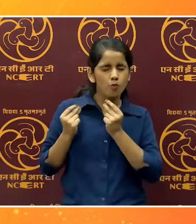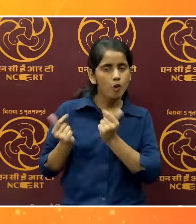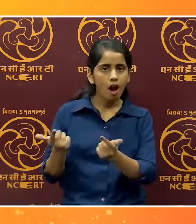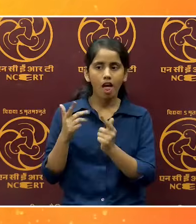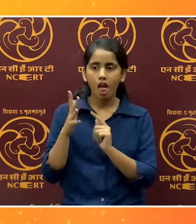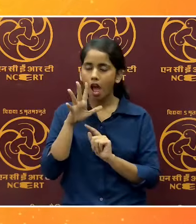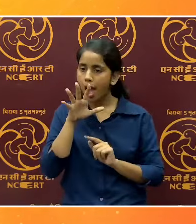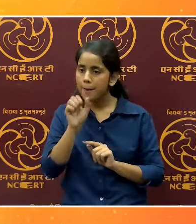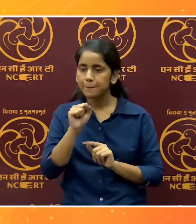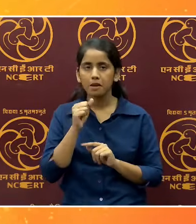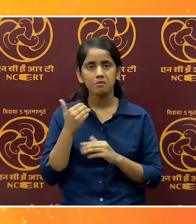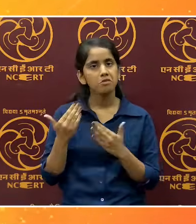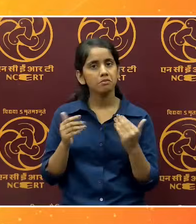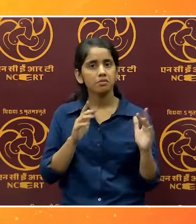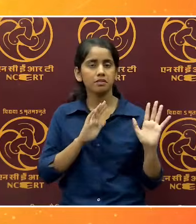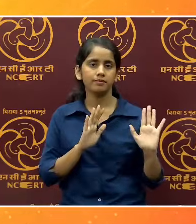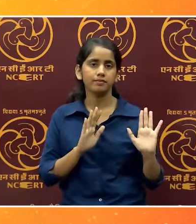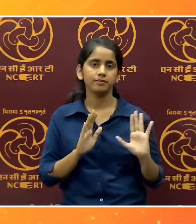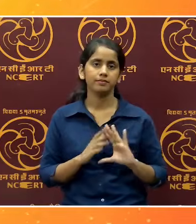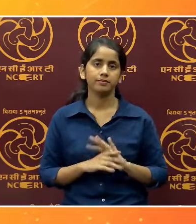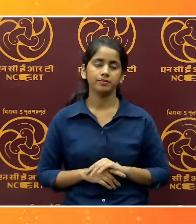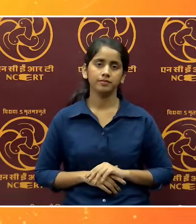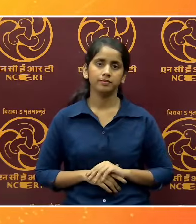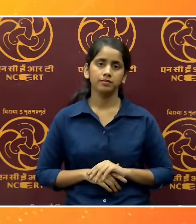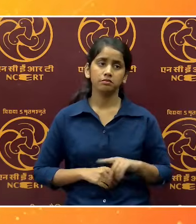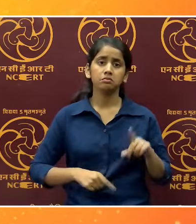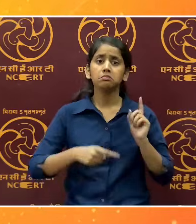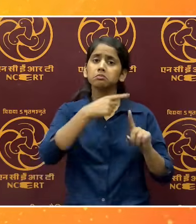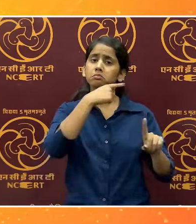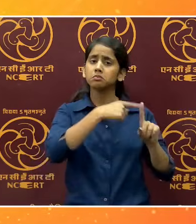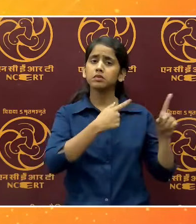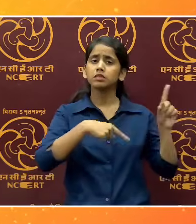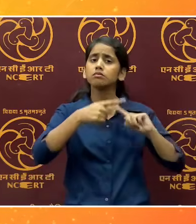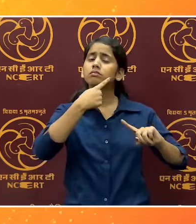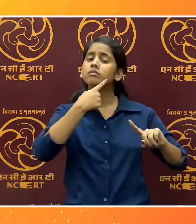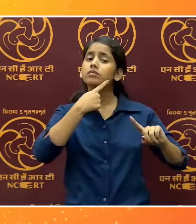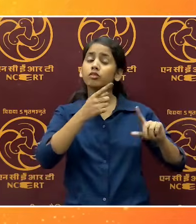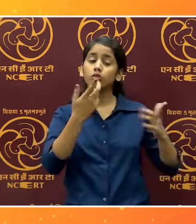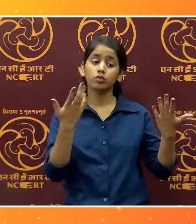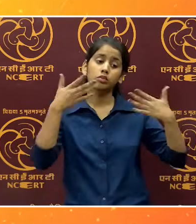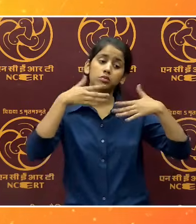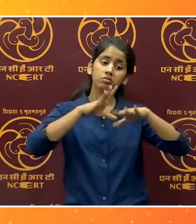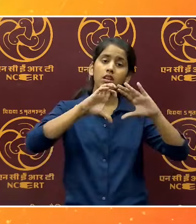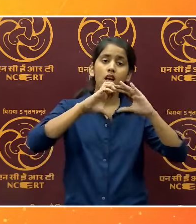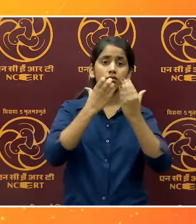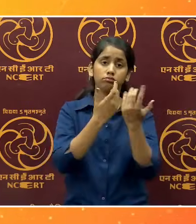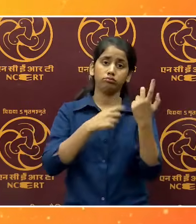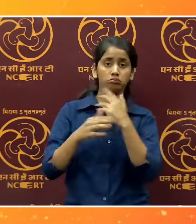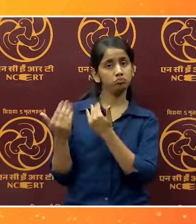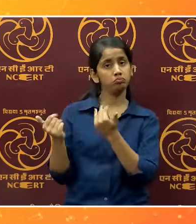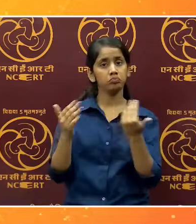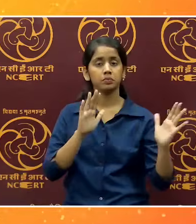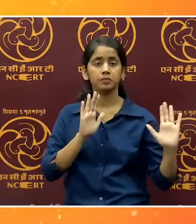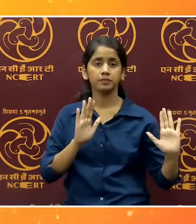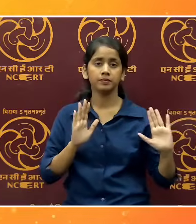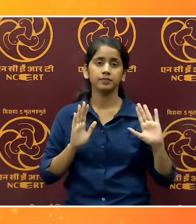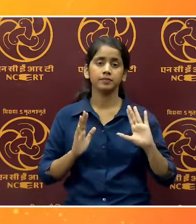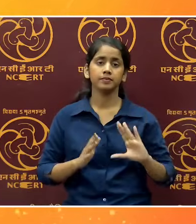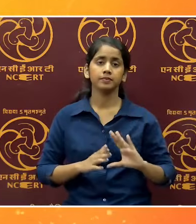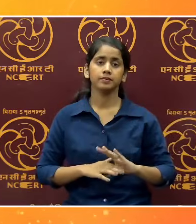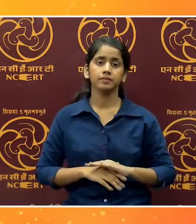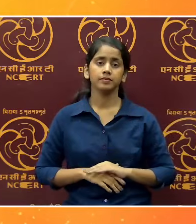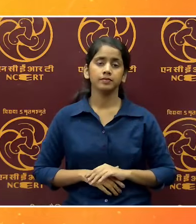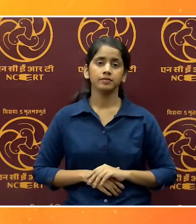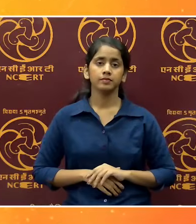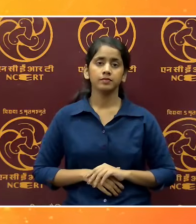Okay. So, it is very fast and it is also embossed for the inclusive classrooms, which could be done this way.